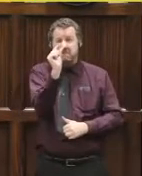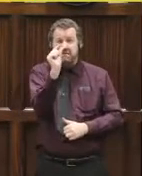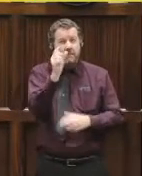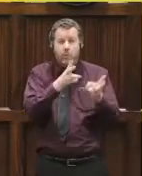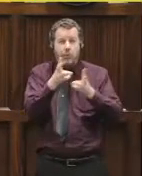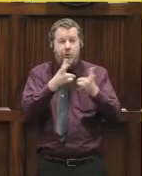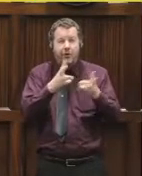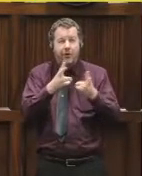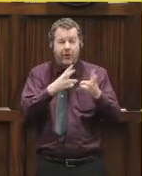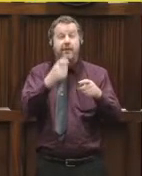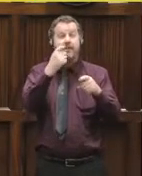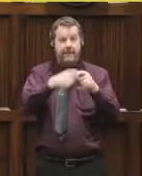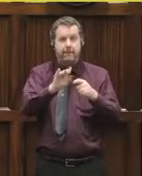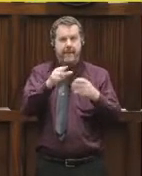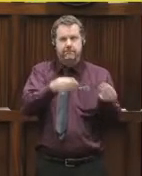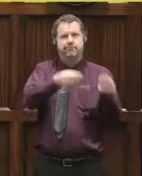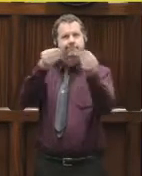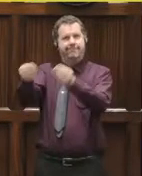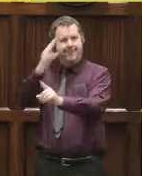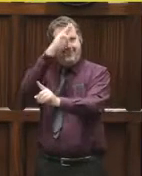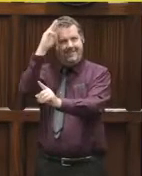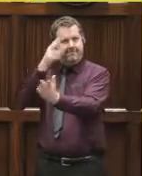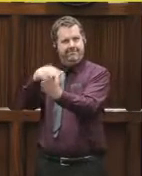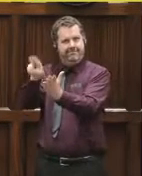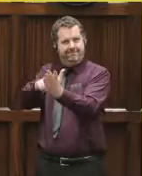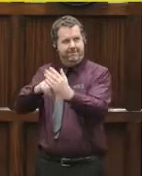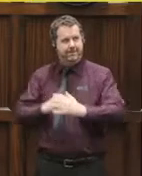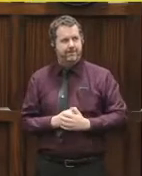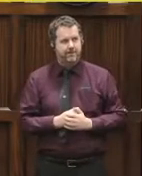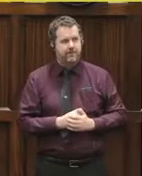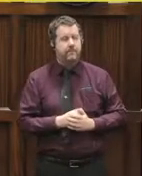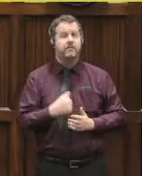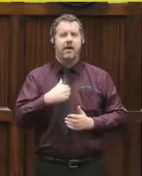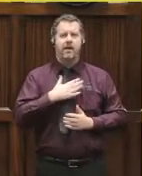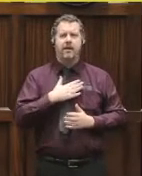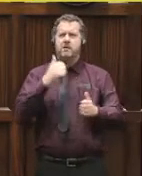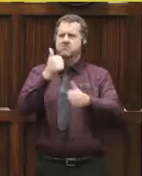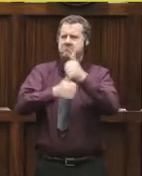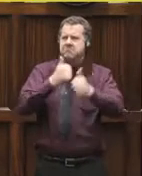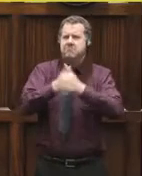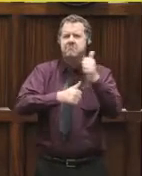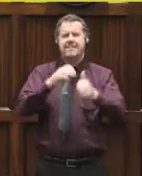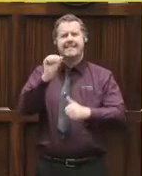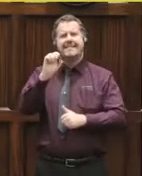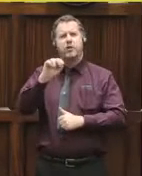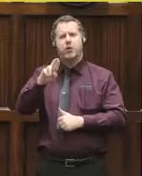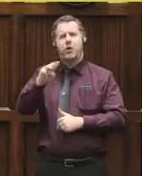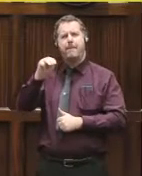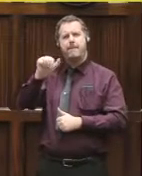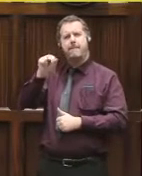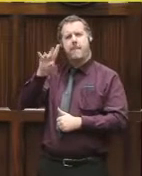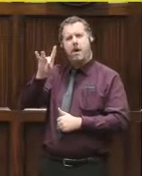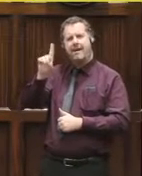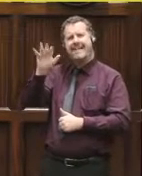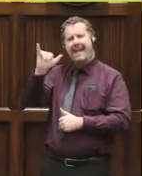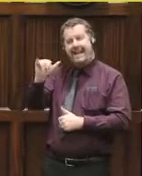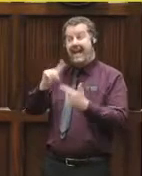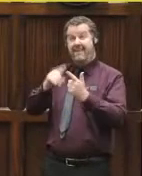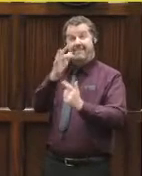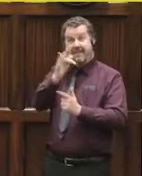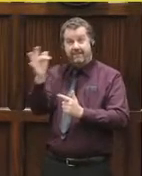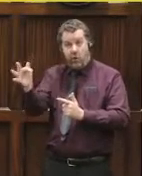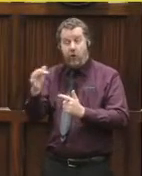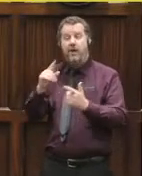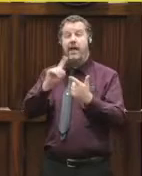bill can be referred on to the President for signature. I want to commend Senator Mark Daly and Fianna Fáil